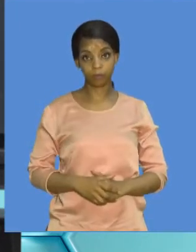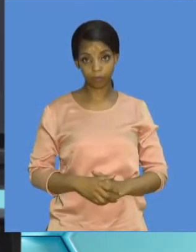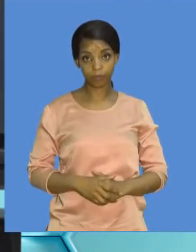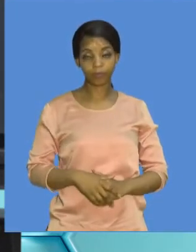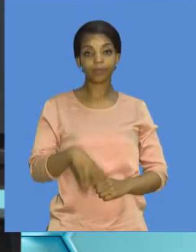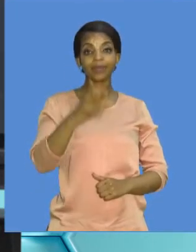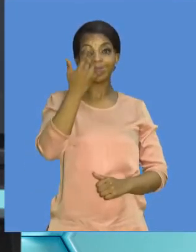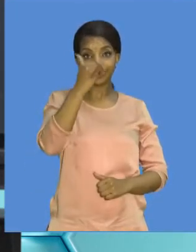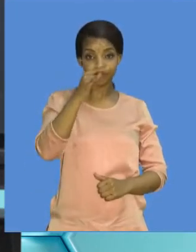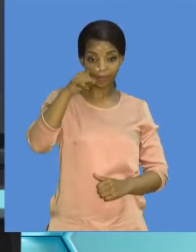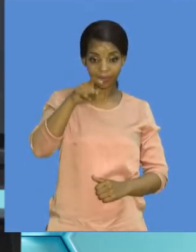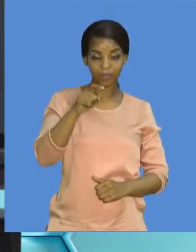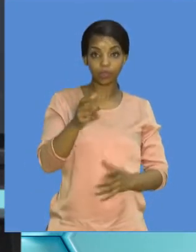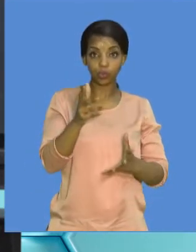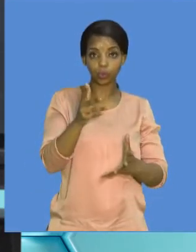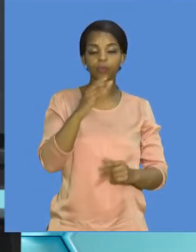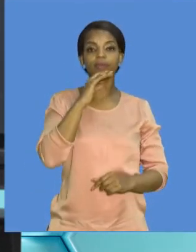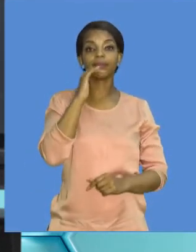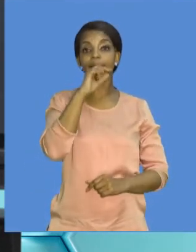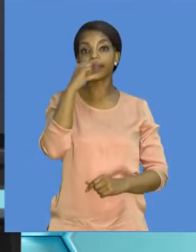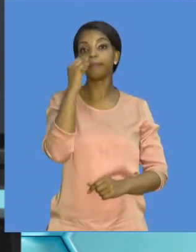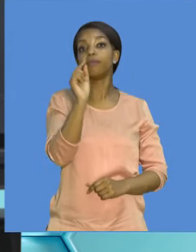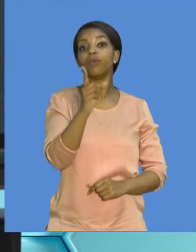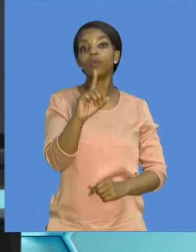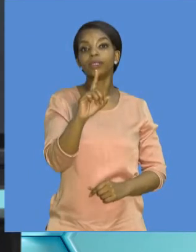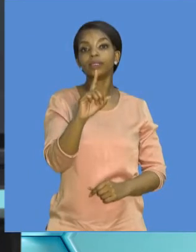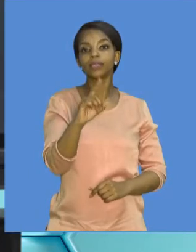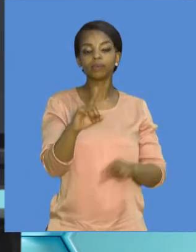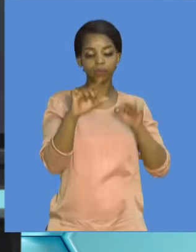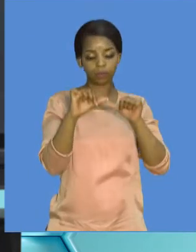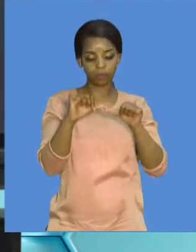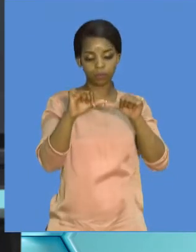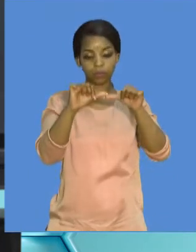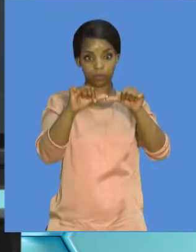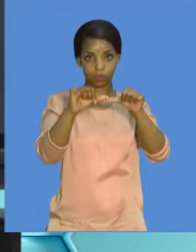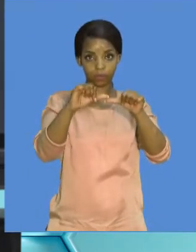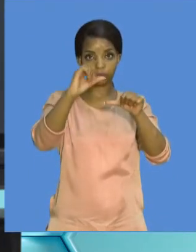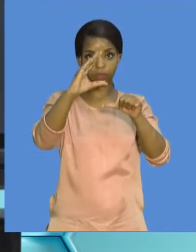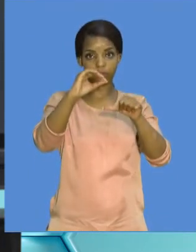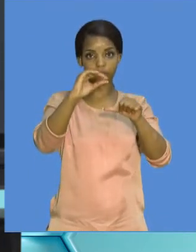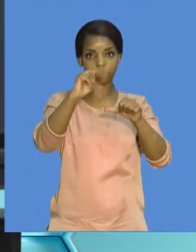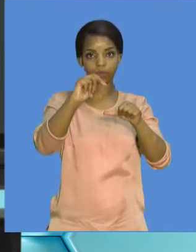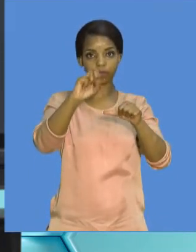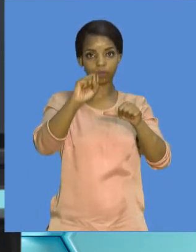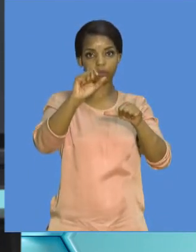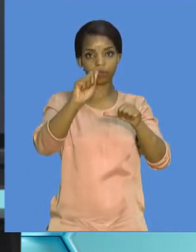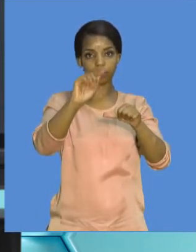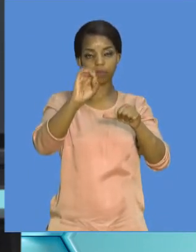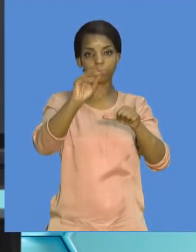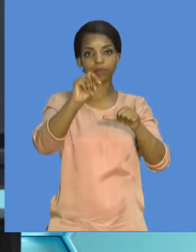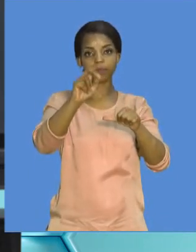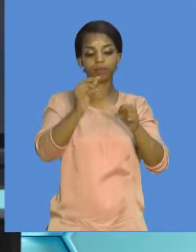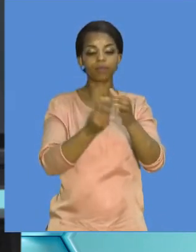a constant growth. But if not, then we need to talk about something else. So let's actually check whether it